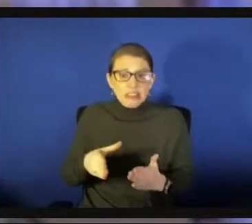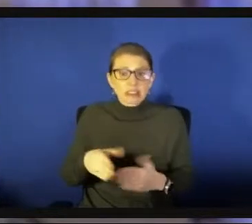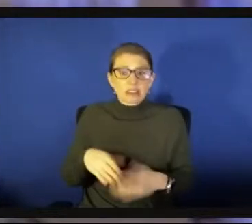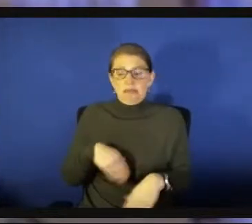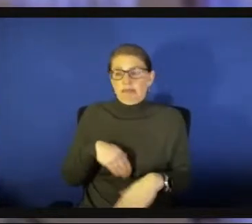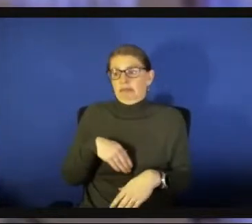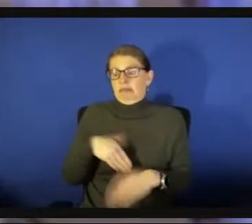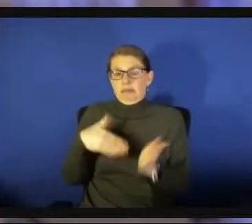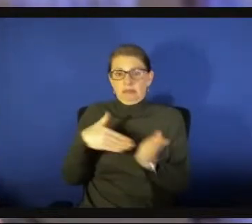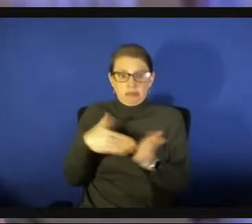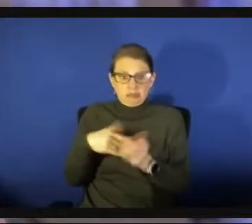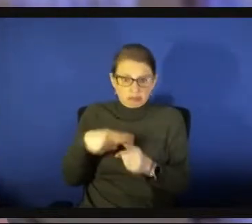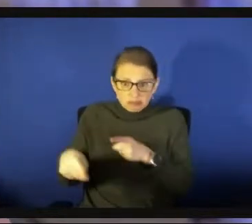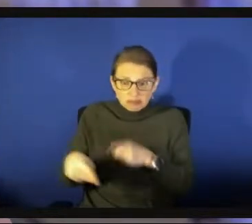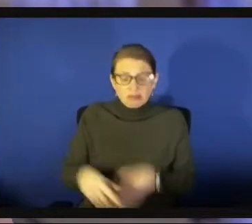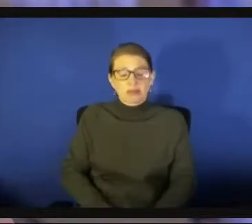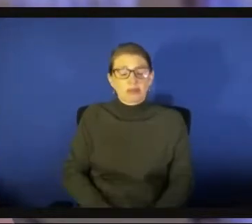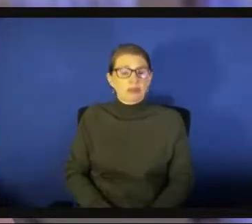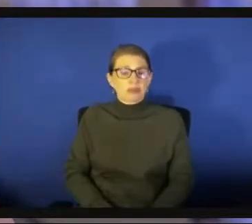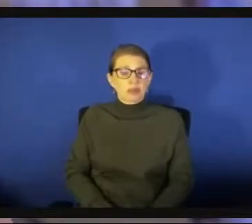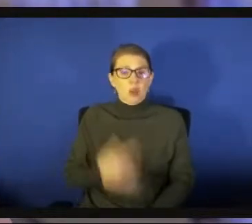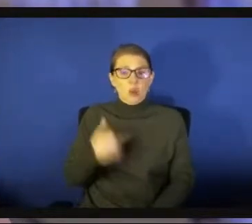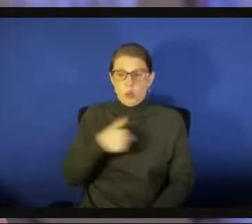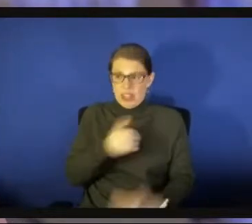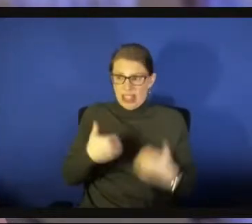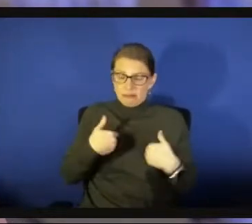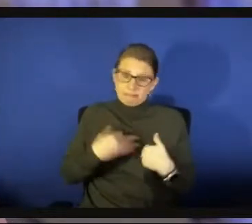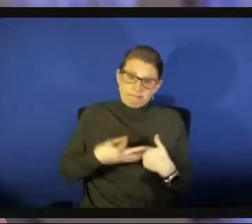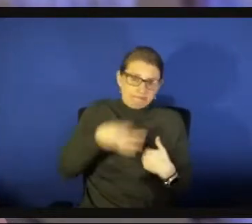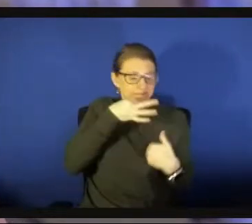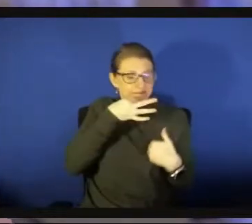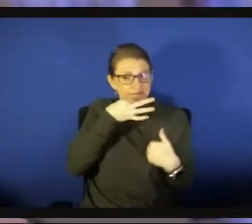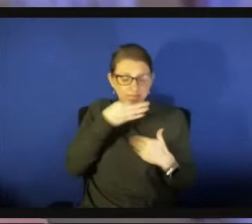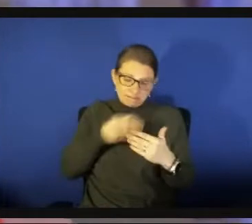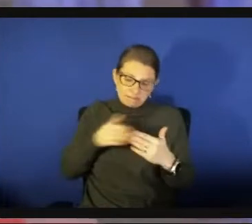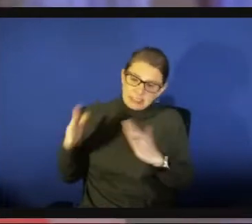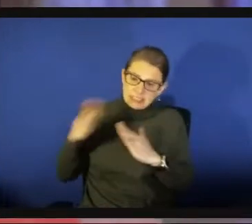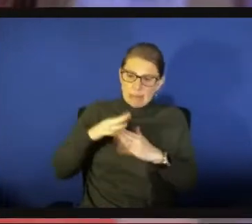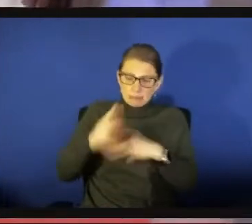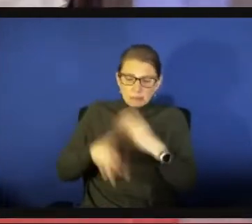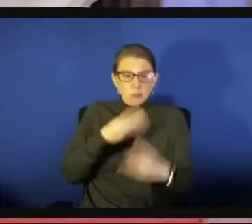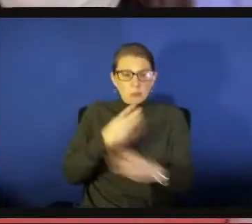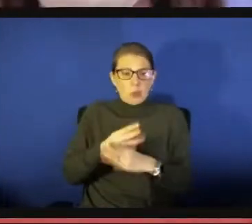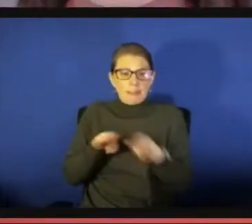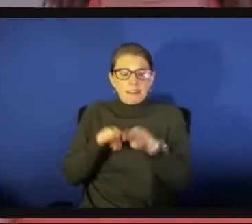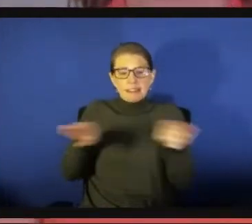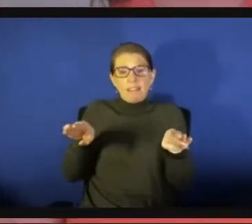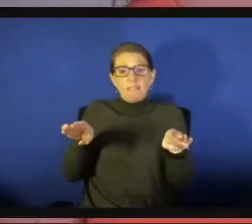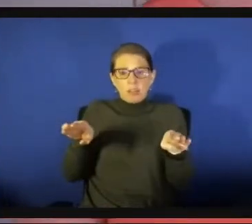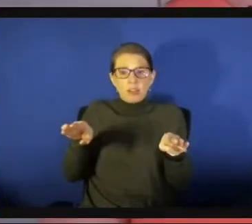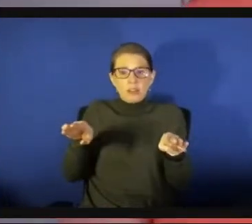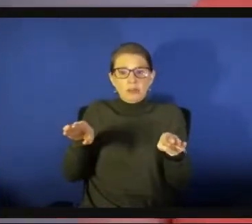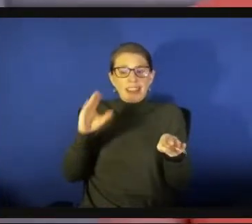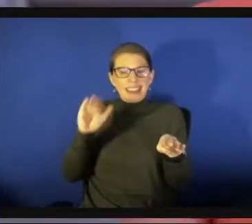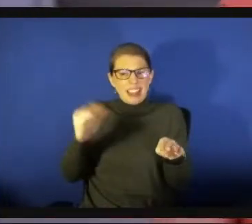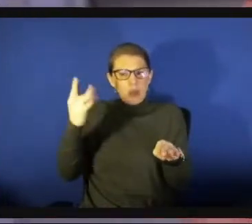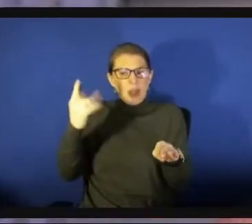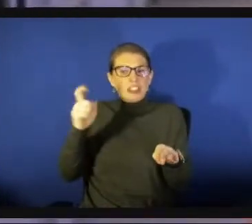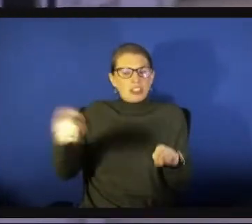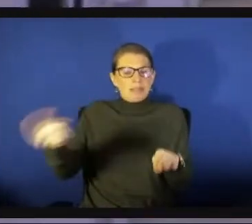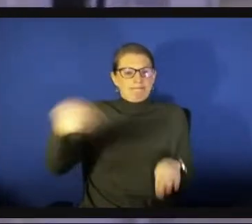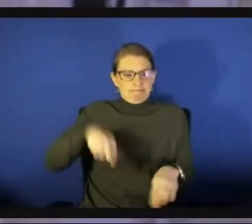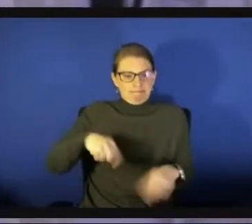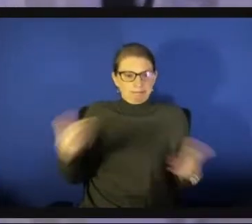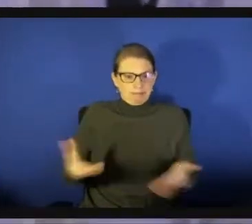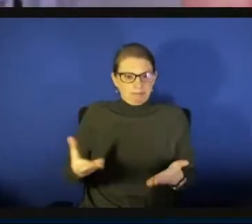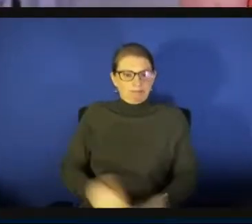expertise to take care of patients in a world-class level is another reason why people should come here. All right, Alexis, I'm going to send it back to you in the studio. I'm sure our community has questions,